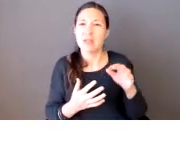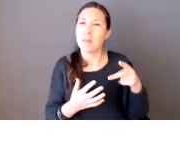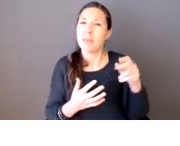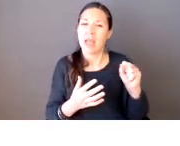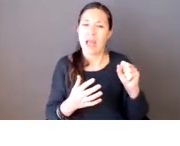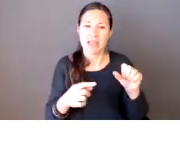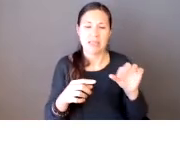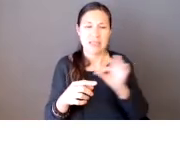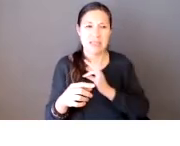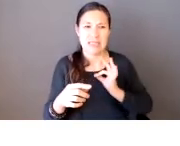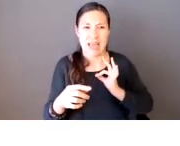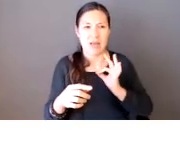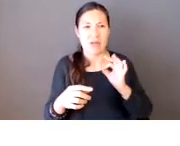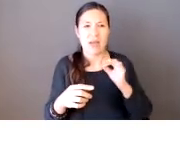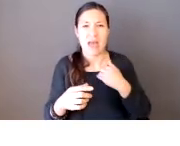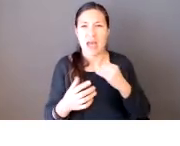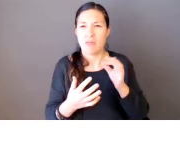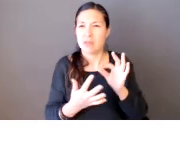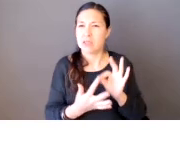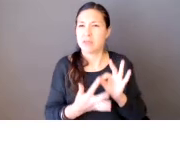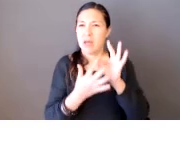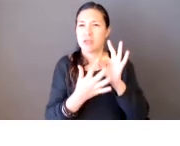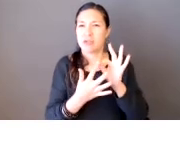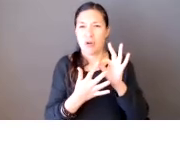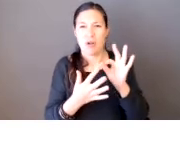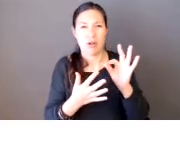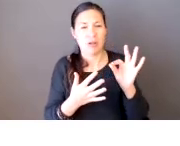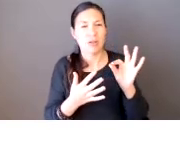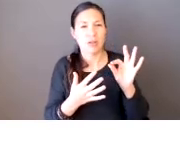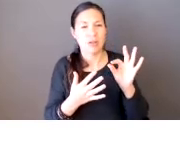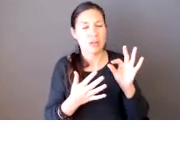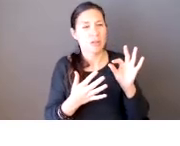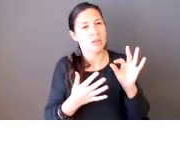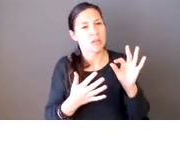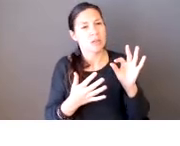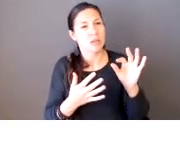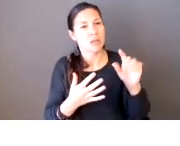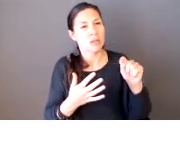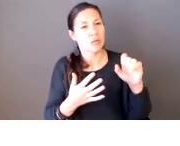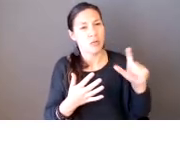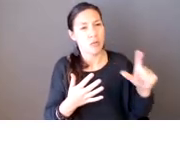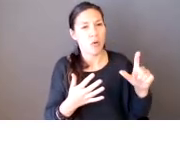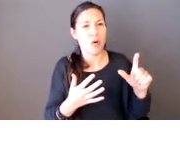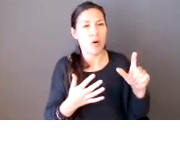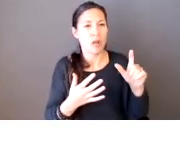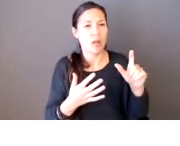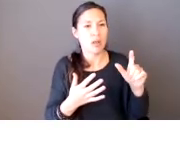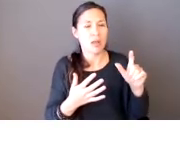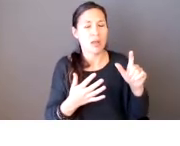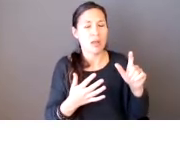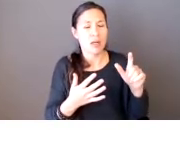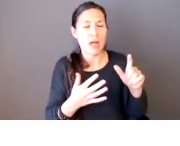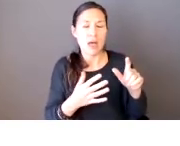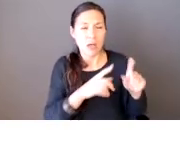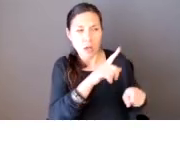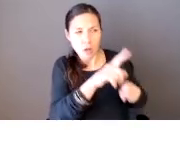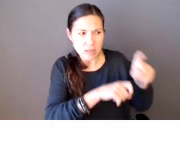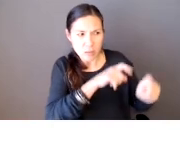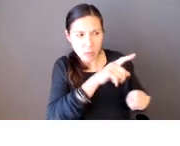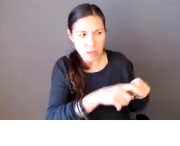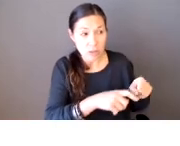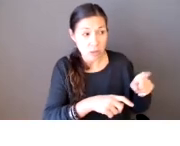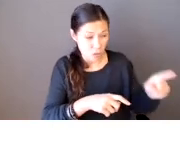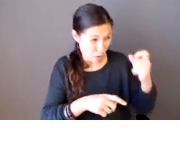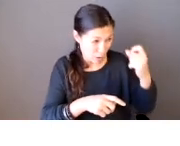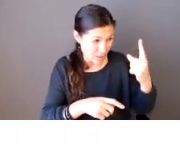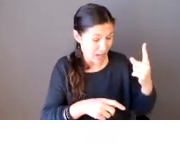understand globally that eviction is a thing, that older adults can be evicted? Do they understand that they could be evicted and they're